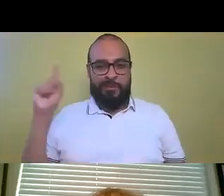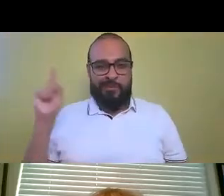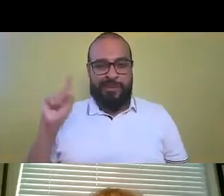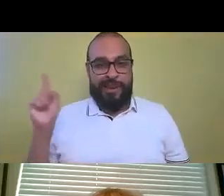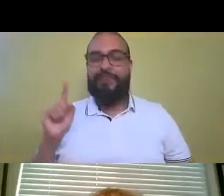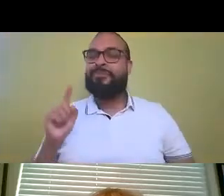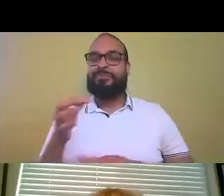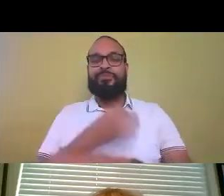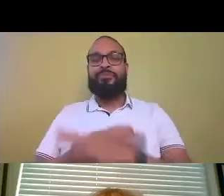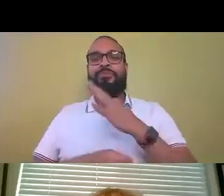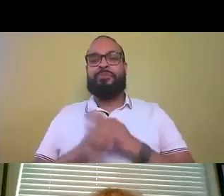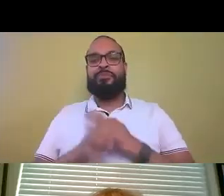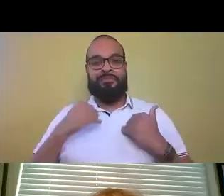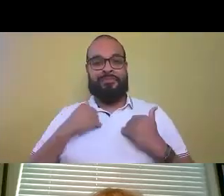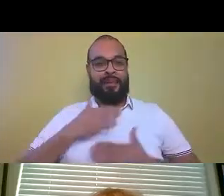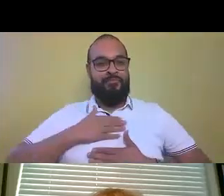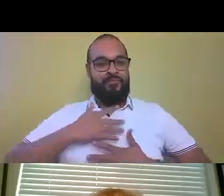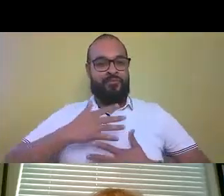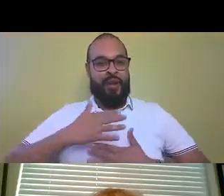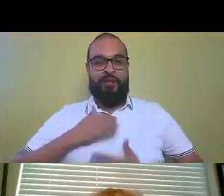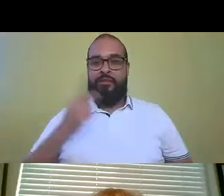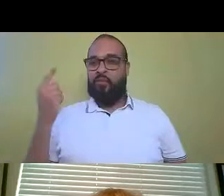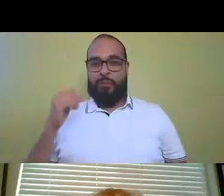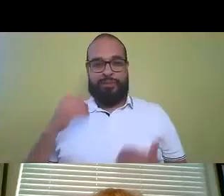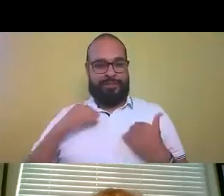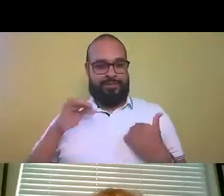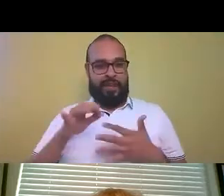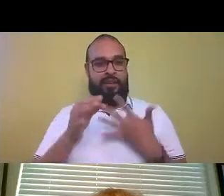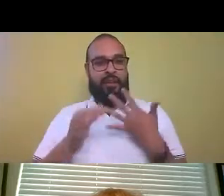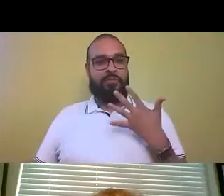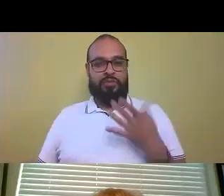have the option to use your breath.